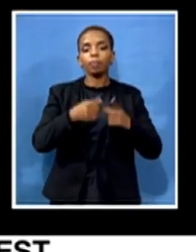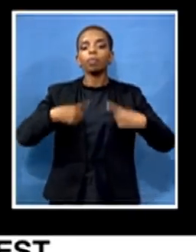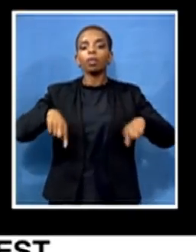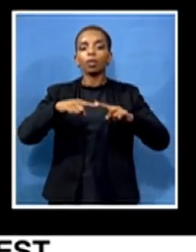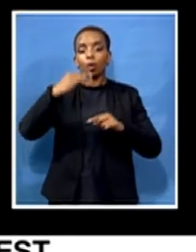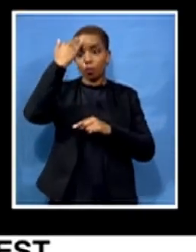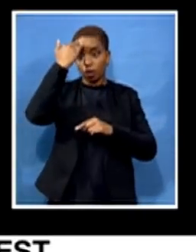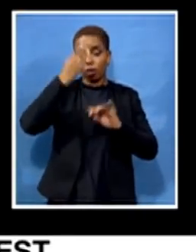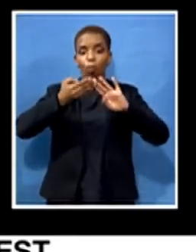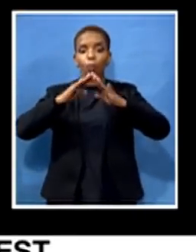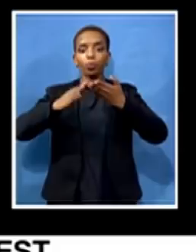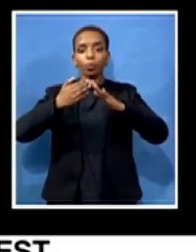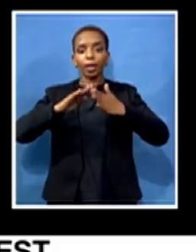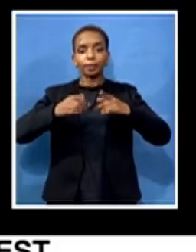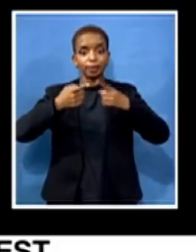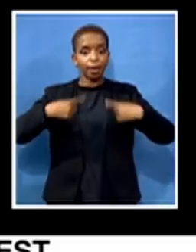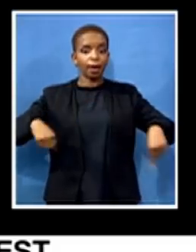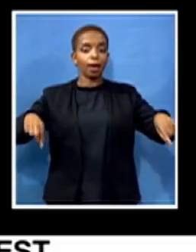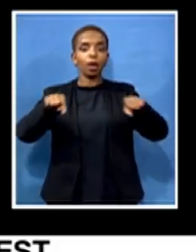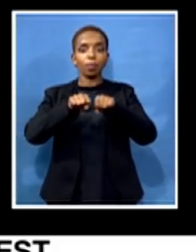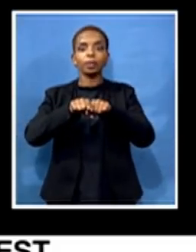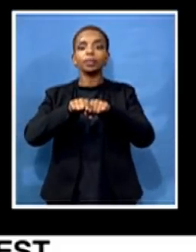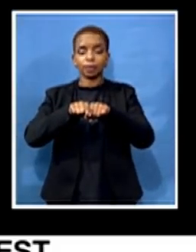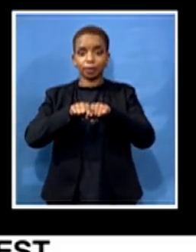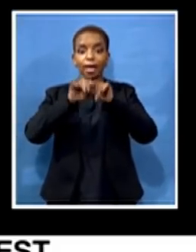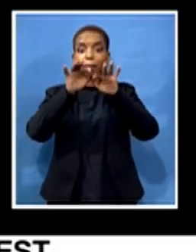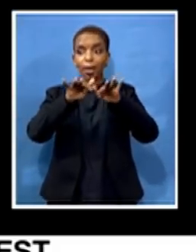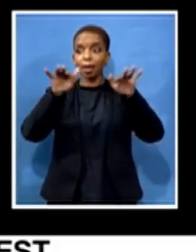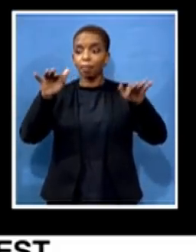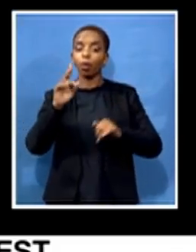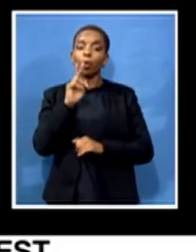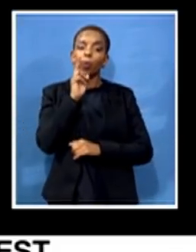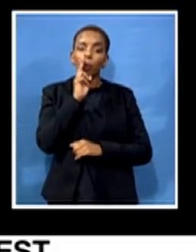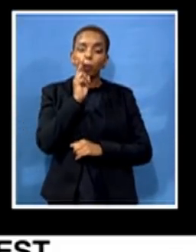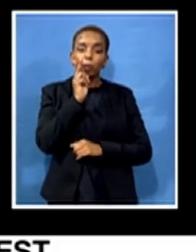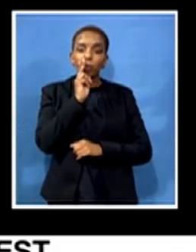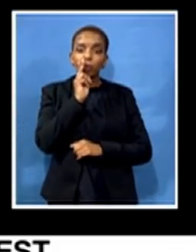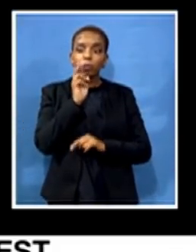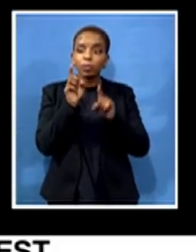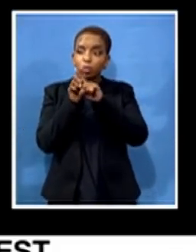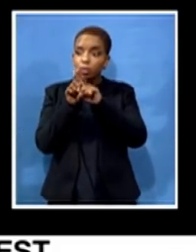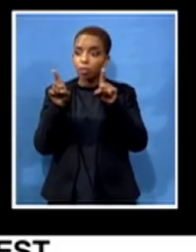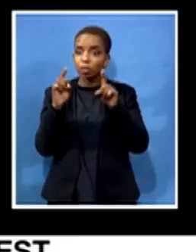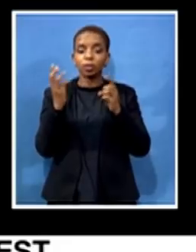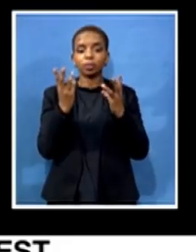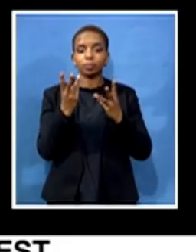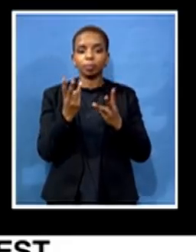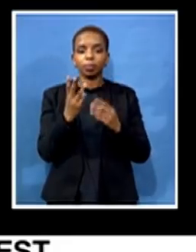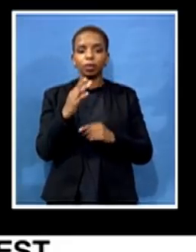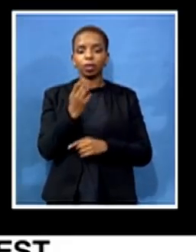when people smoke and they don't have a cigarette each, they share the